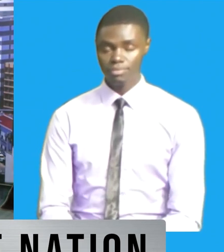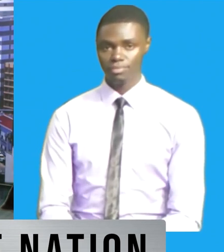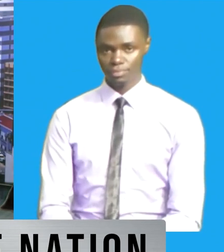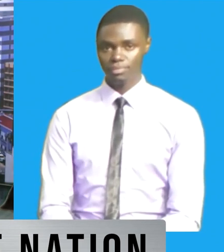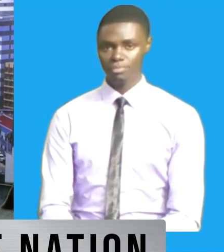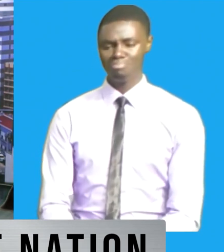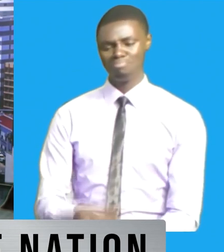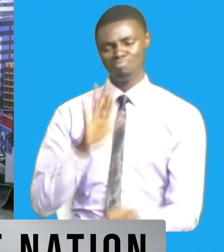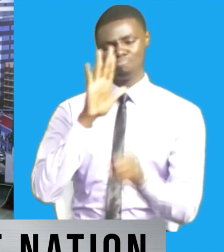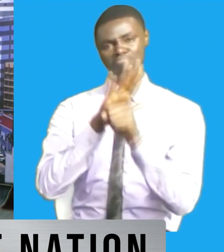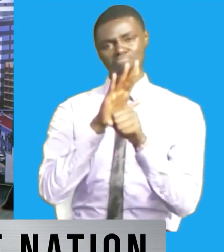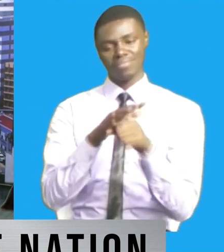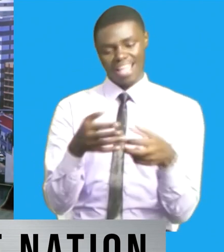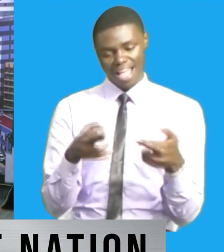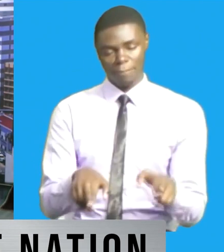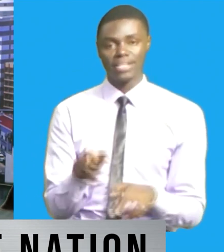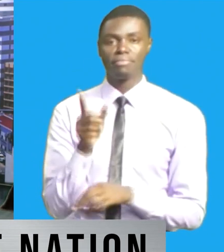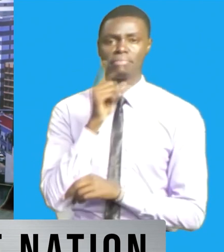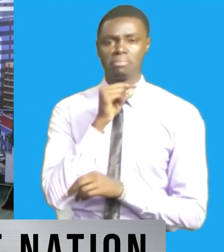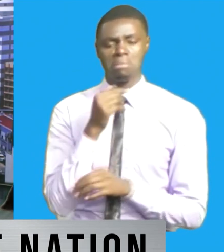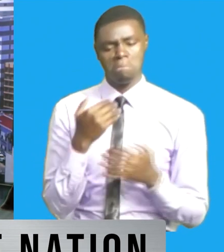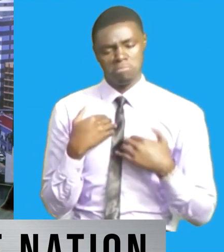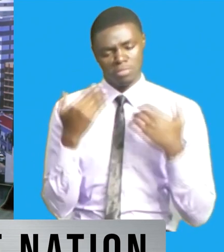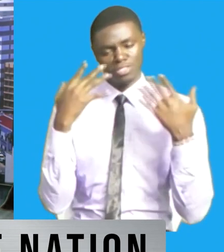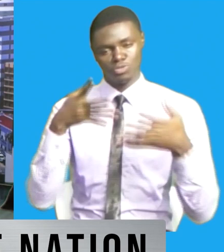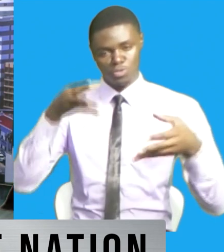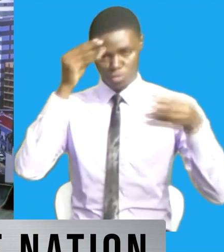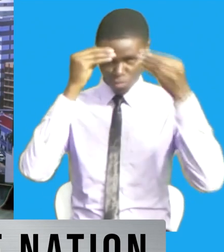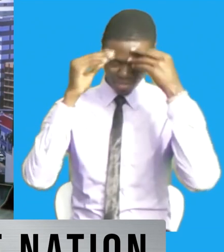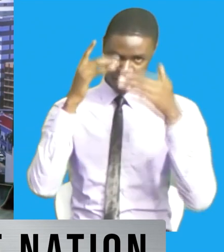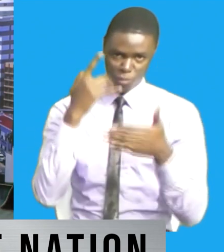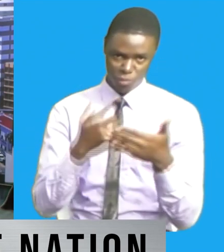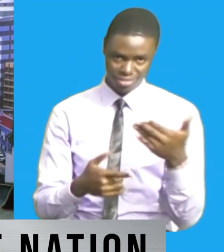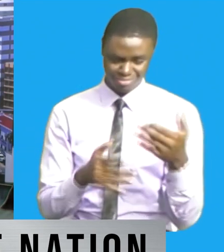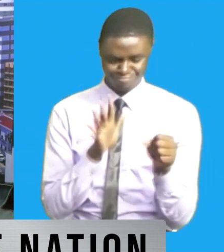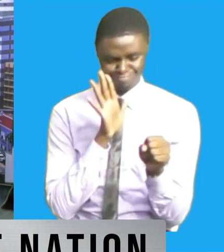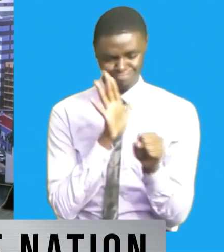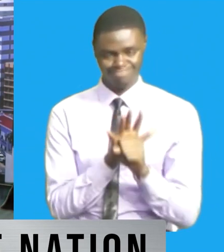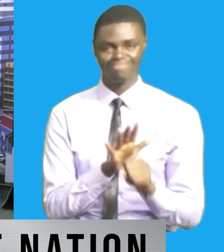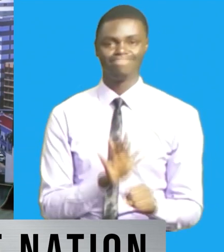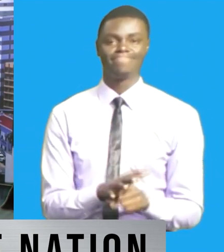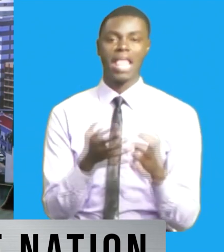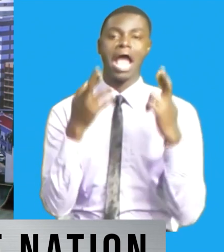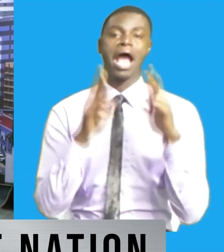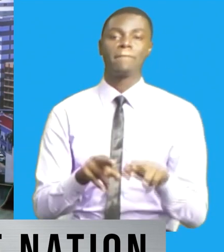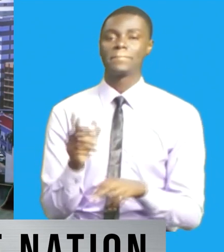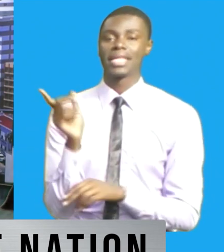Hey, so much has happened. I don't know what your take is. So much has happened.